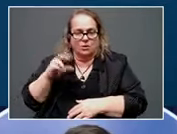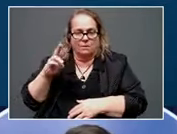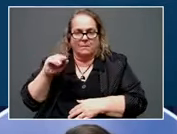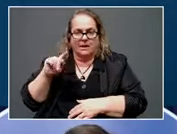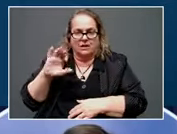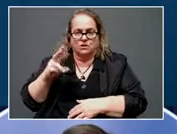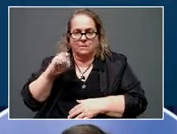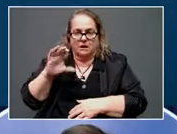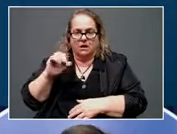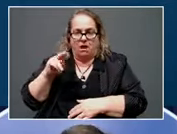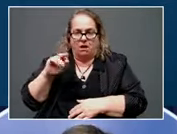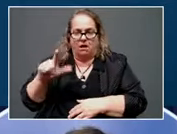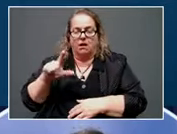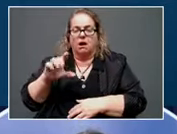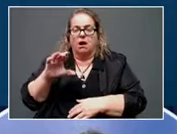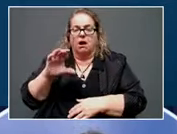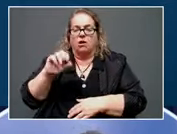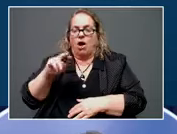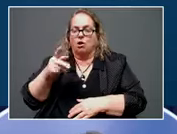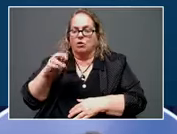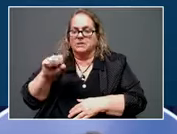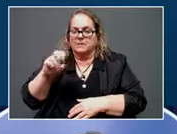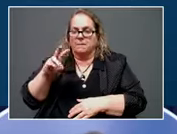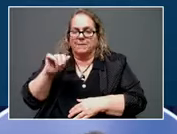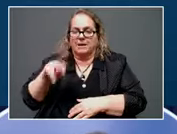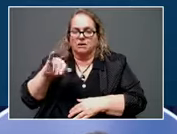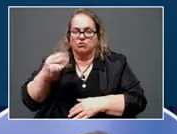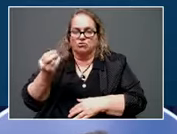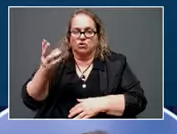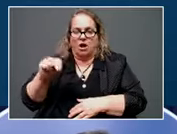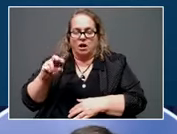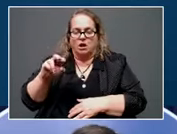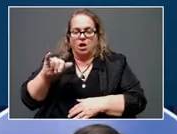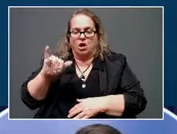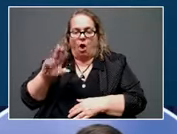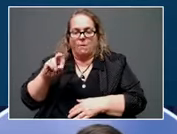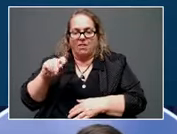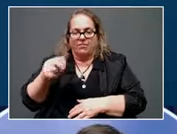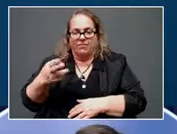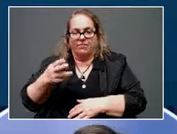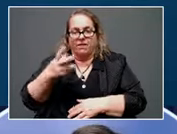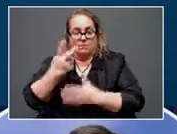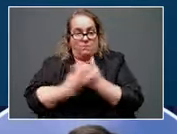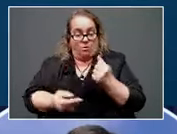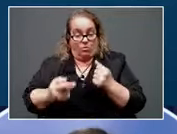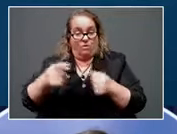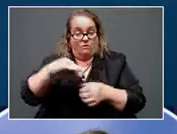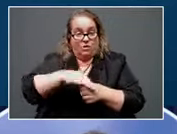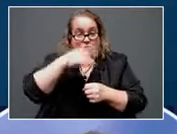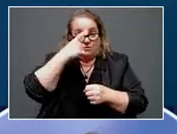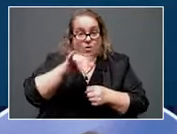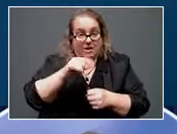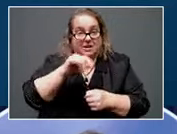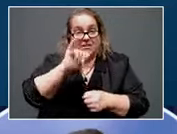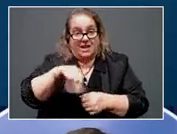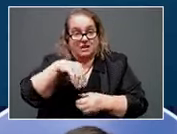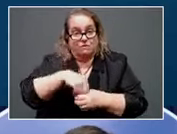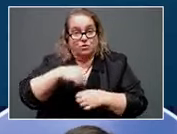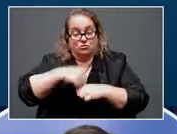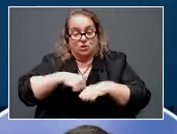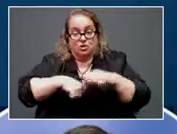John Yarmouth, who both supported and voted for the Infrastructure Act that's going to make this possible. And I want to thank